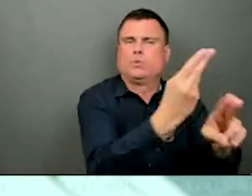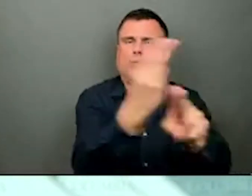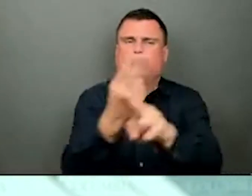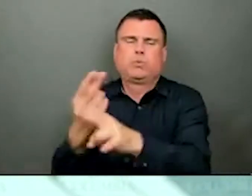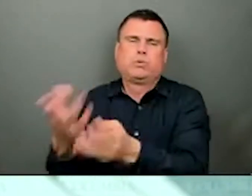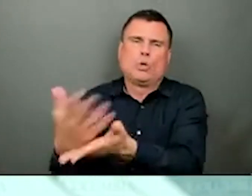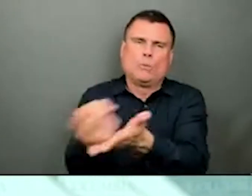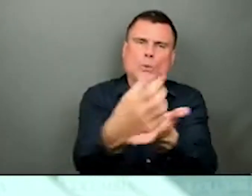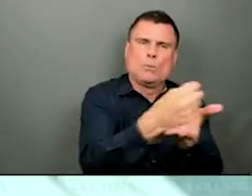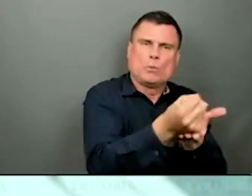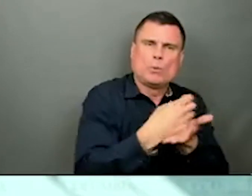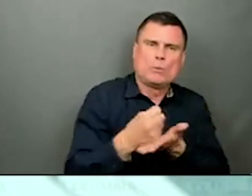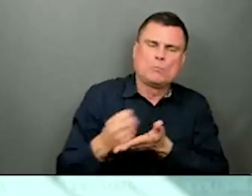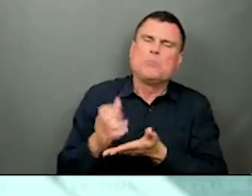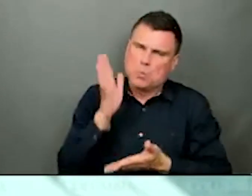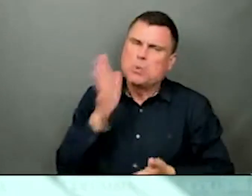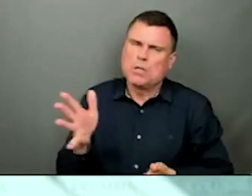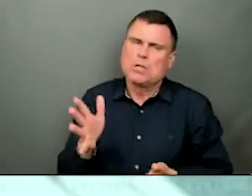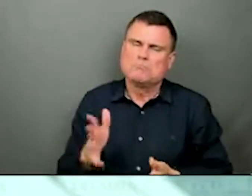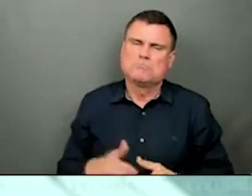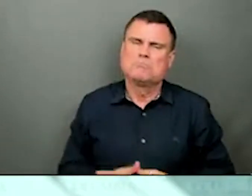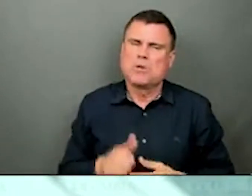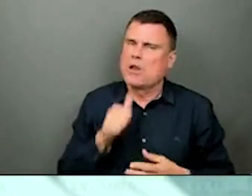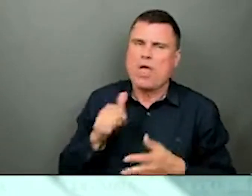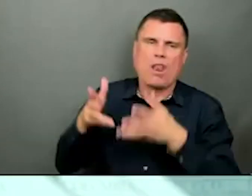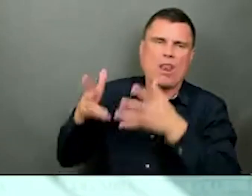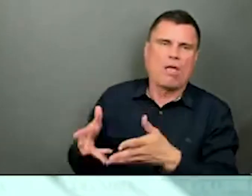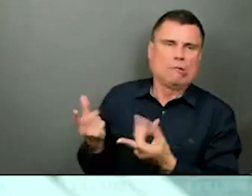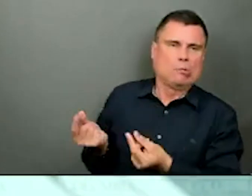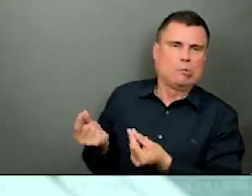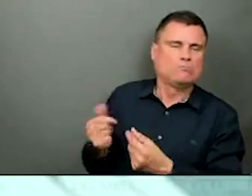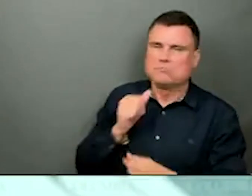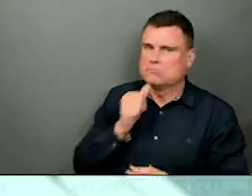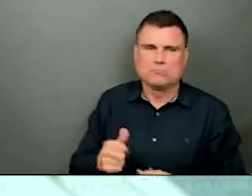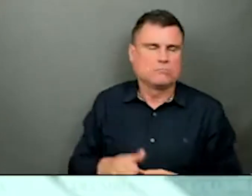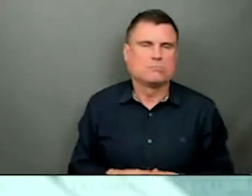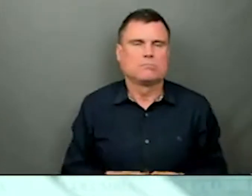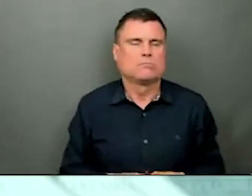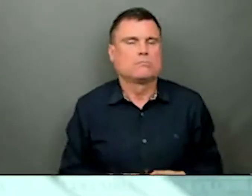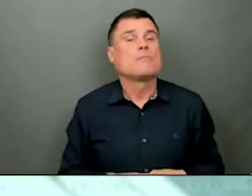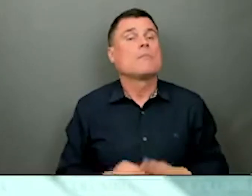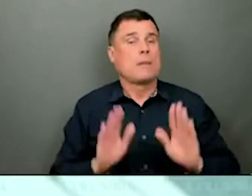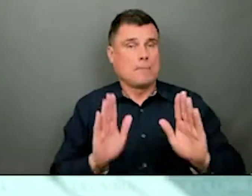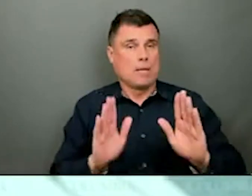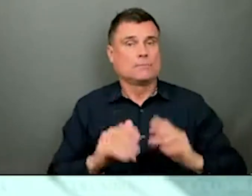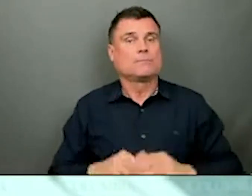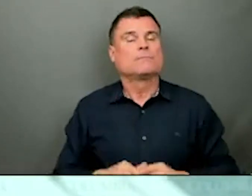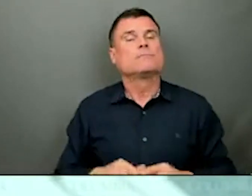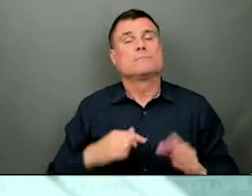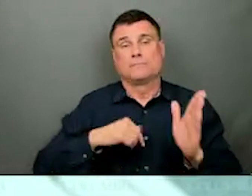see increasing numbers of people do that, we'll be fine, but we really need it done. It's not an optional question, and that's why we're doing